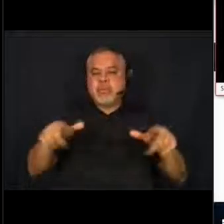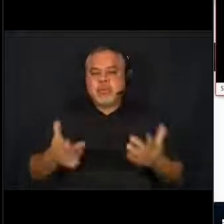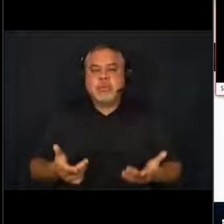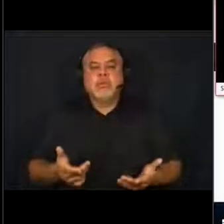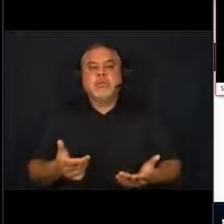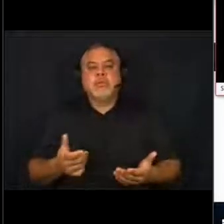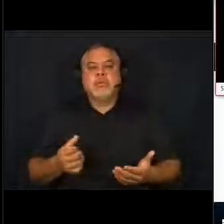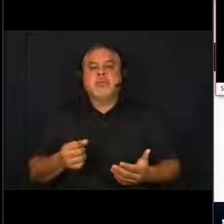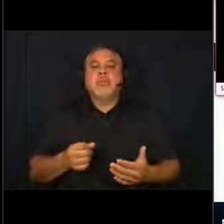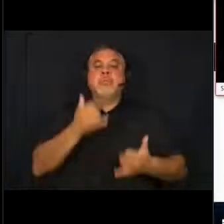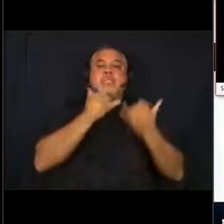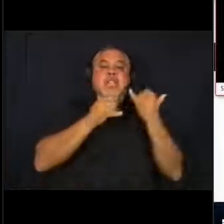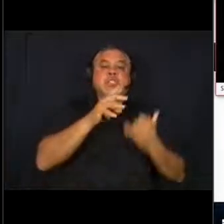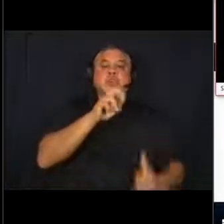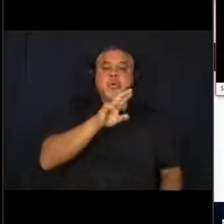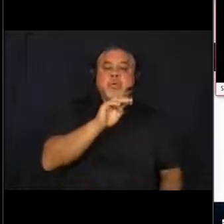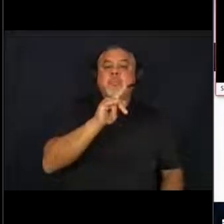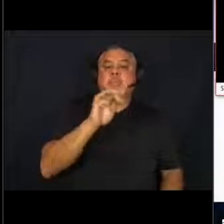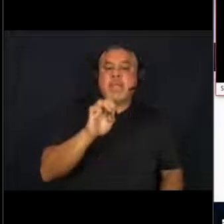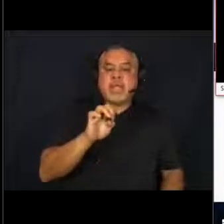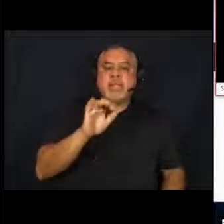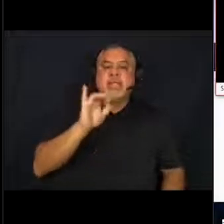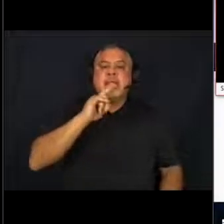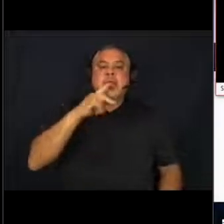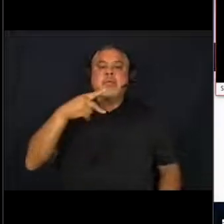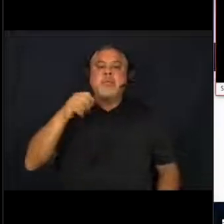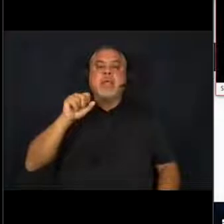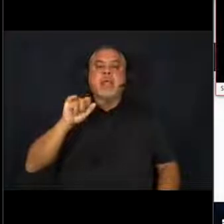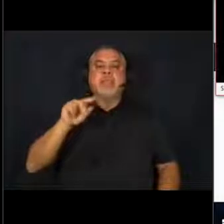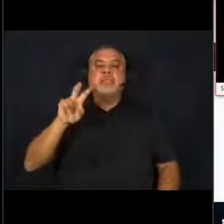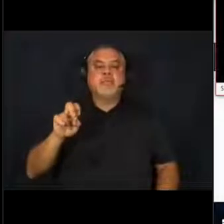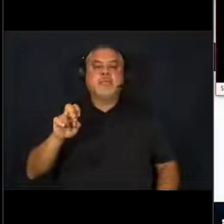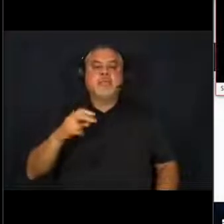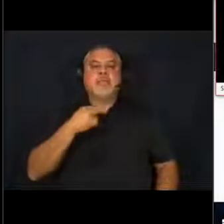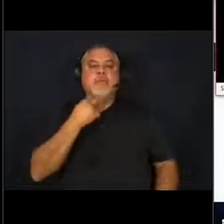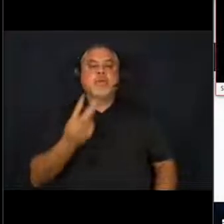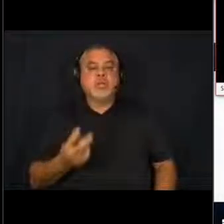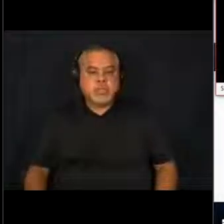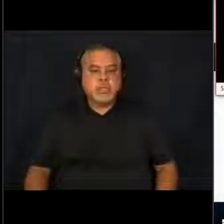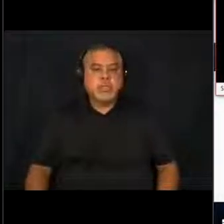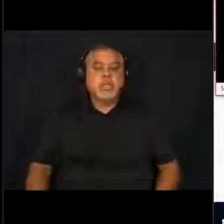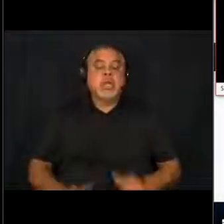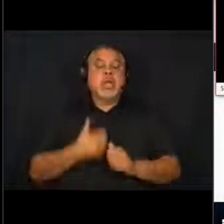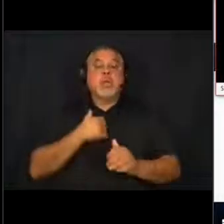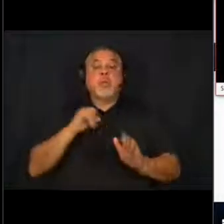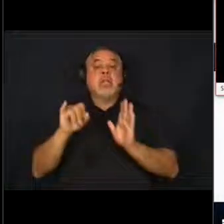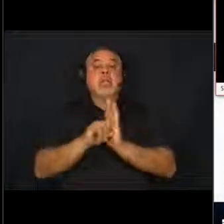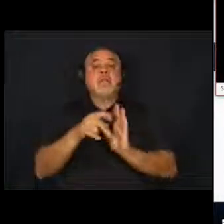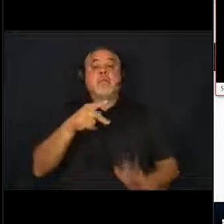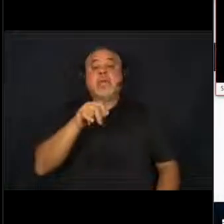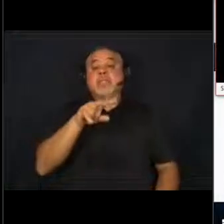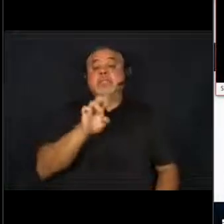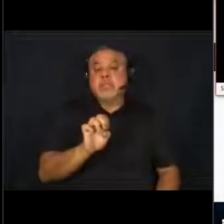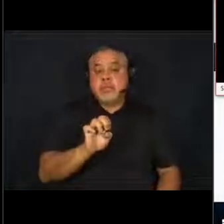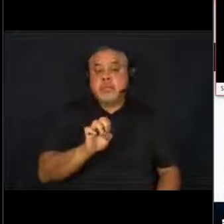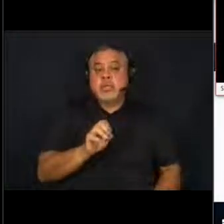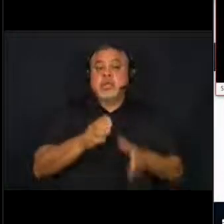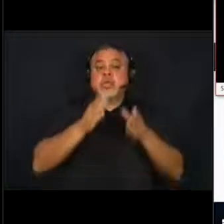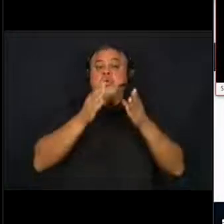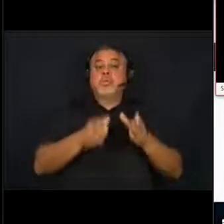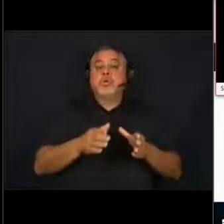Mistakes were made. That is in the passive voice. So how do we identify passive? Well, the person doing